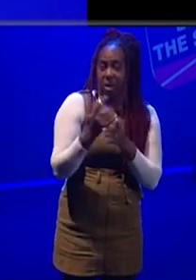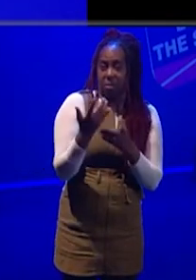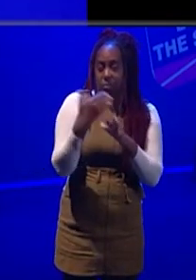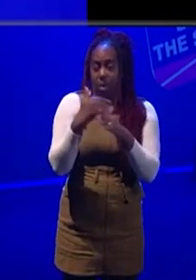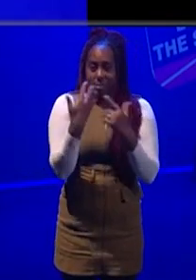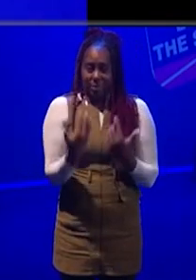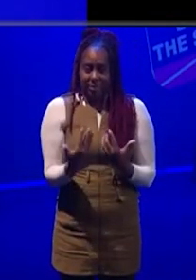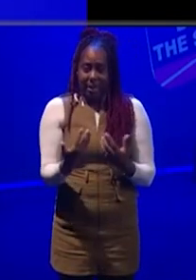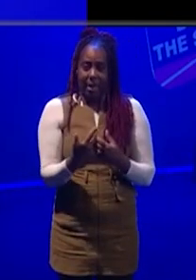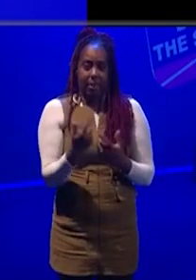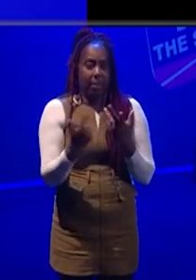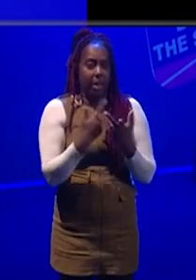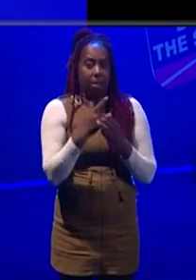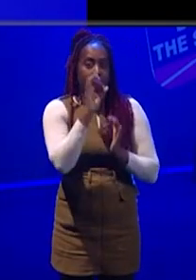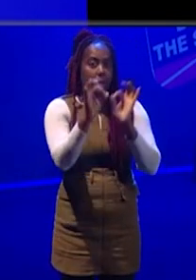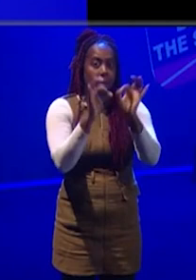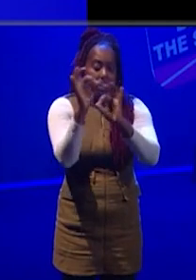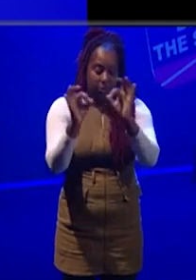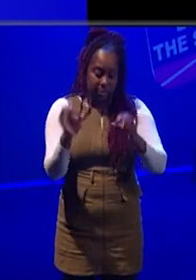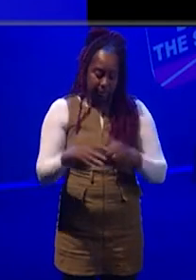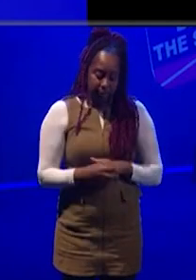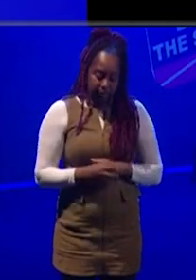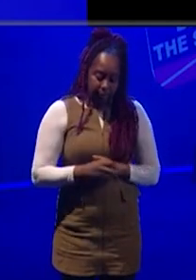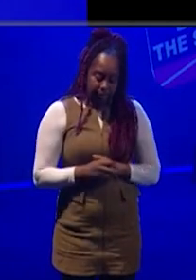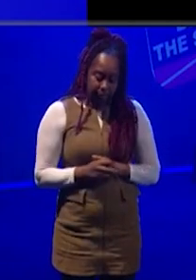And I pass it out to anyone. Maybe Kelsie, if you want to give it a shot.